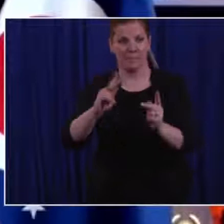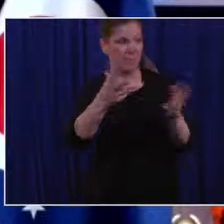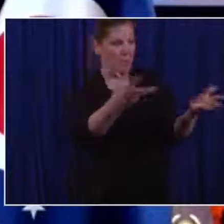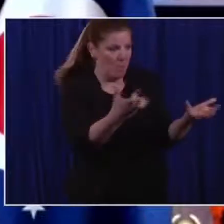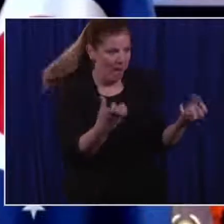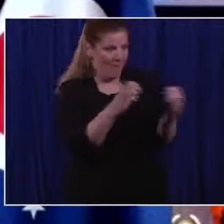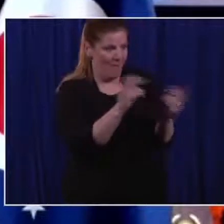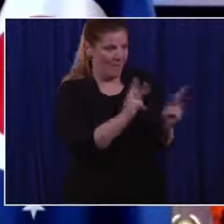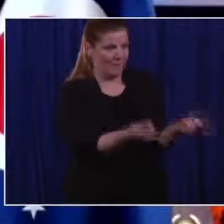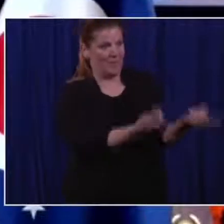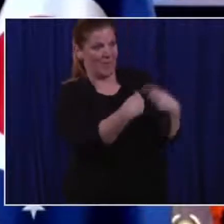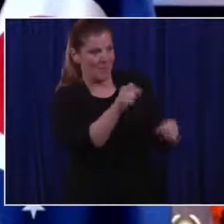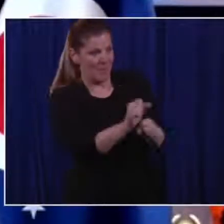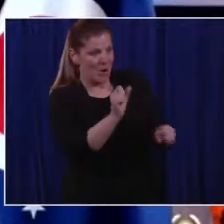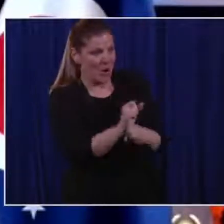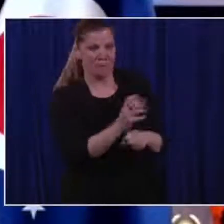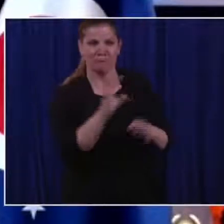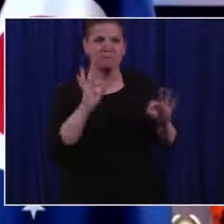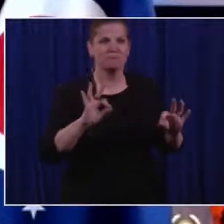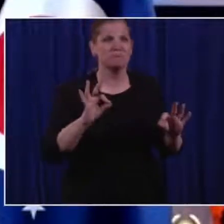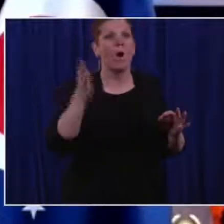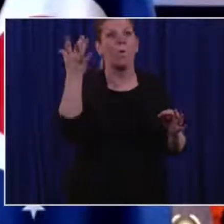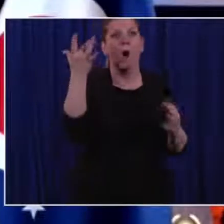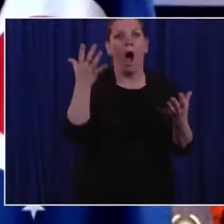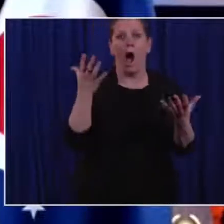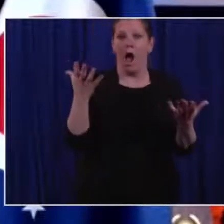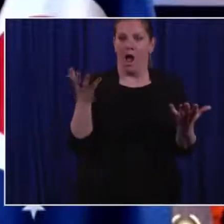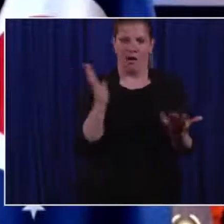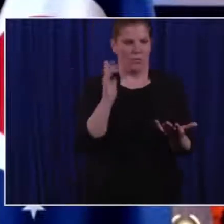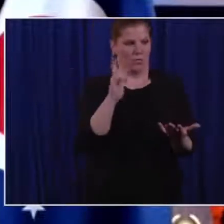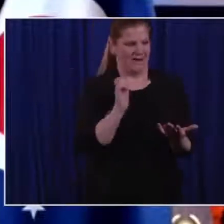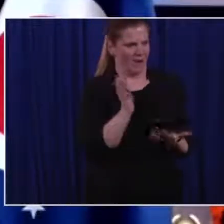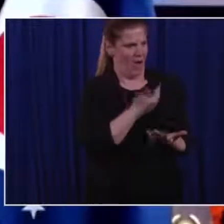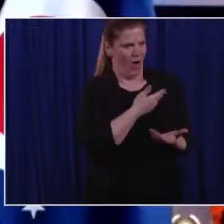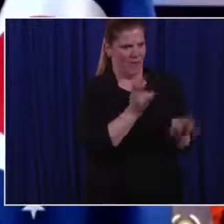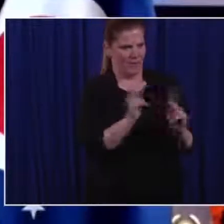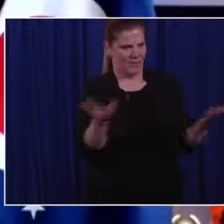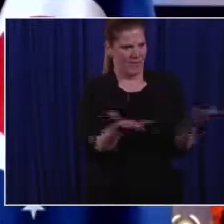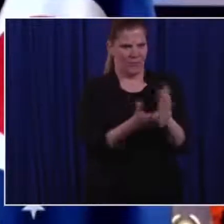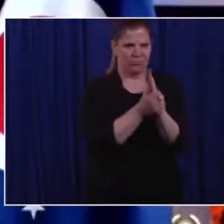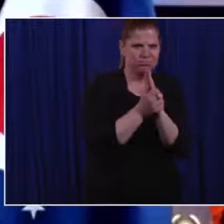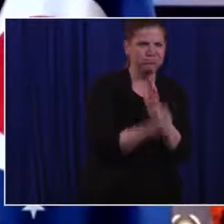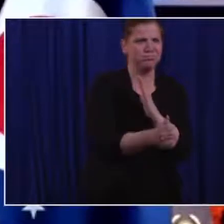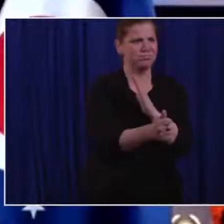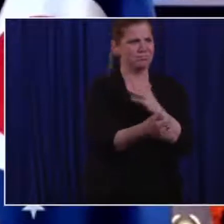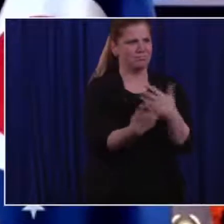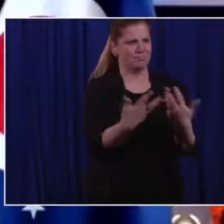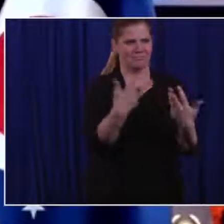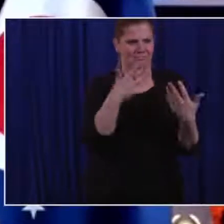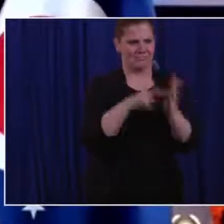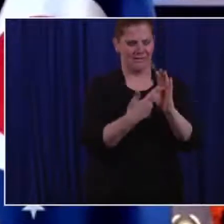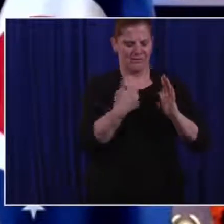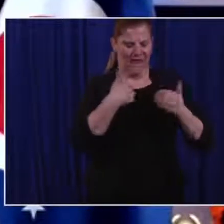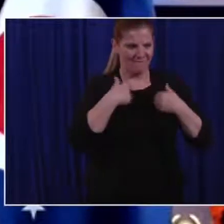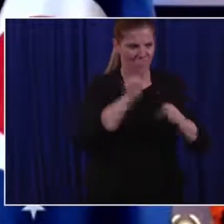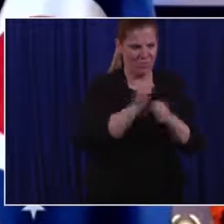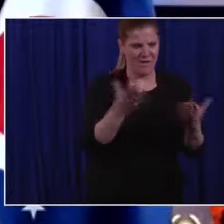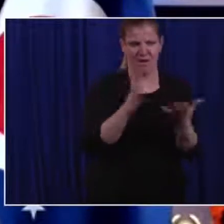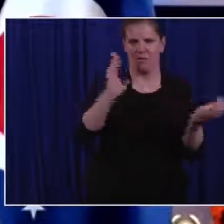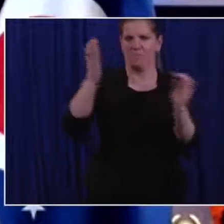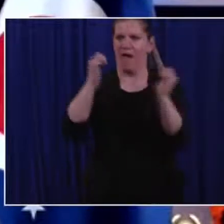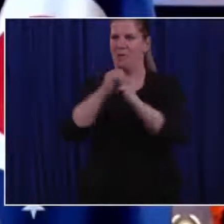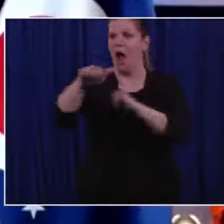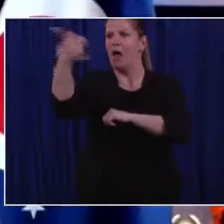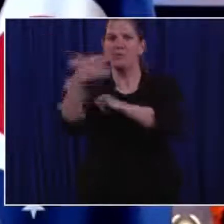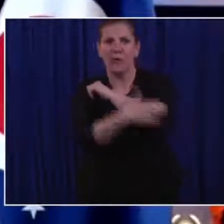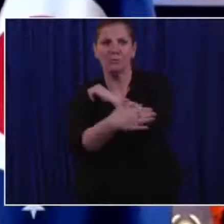the talent to compete with our foreign competitors and those people in other states. And when we do that, when we can prove in Ohio that we can